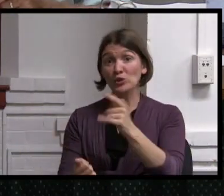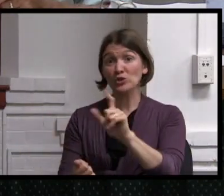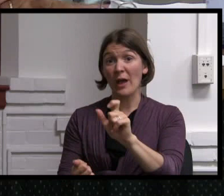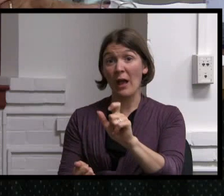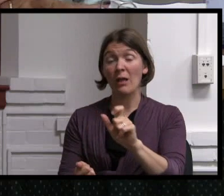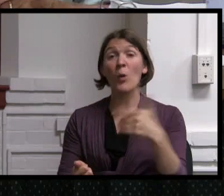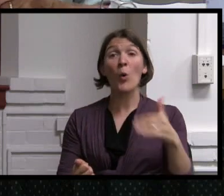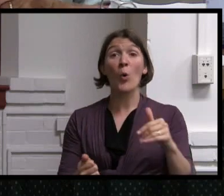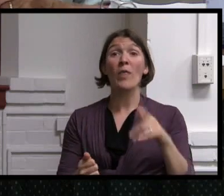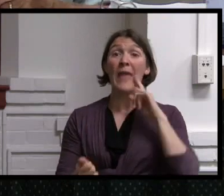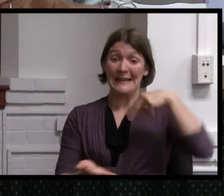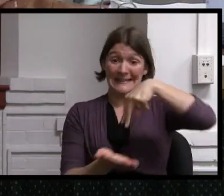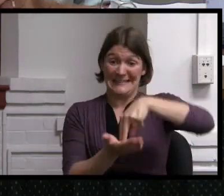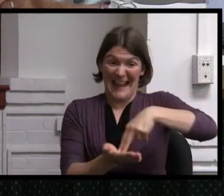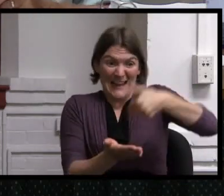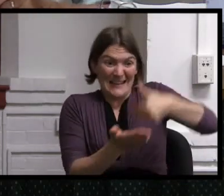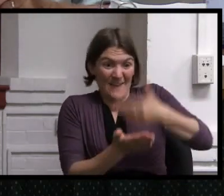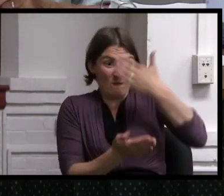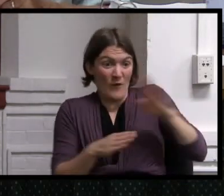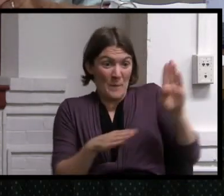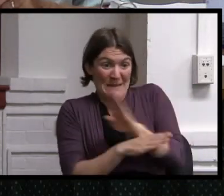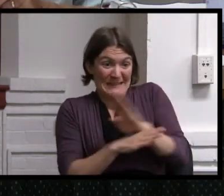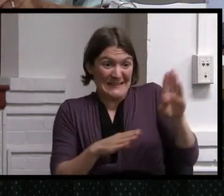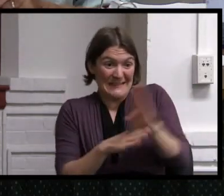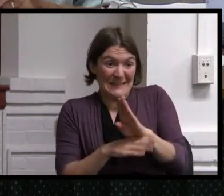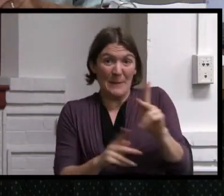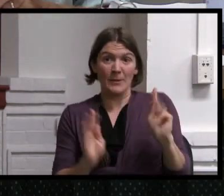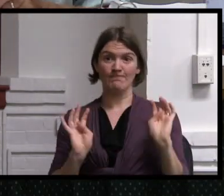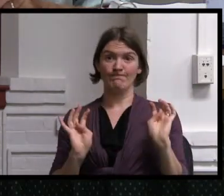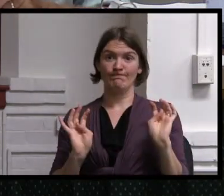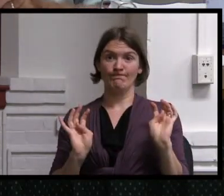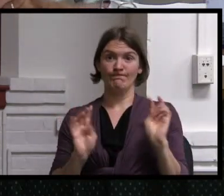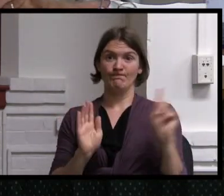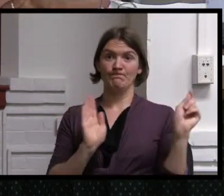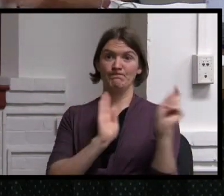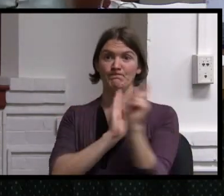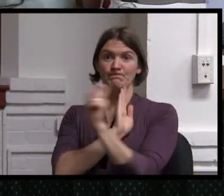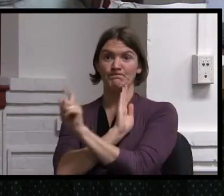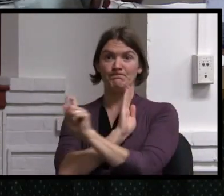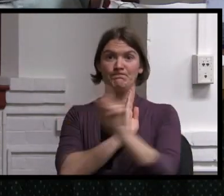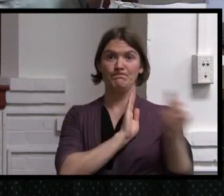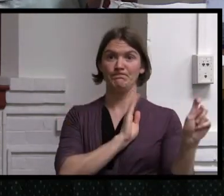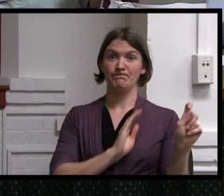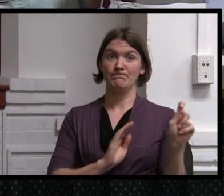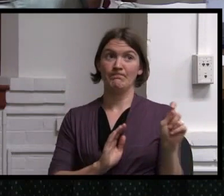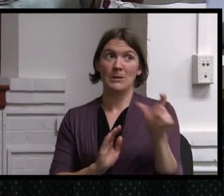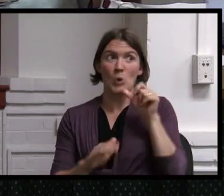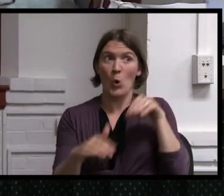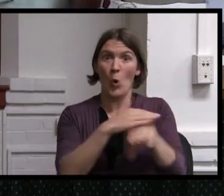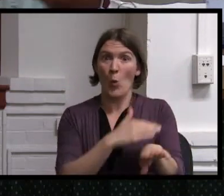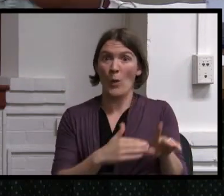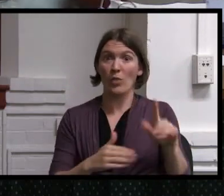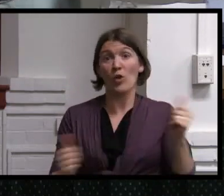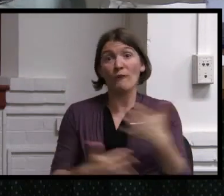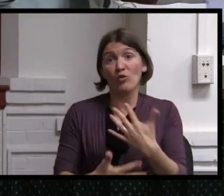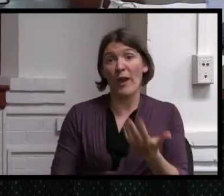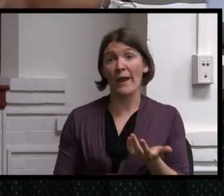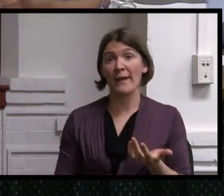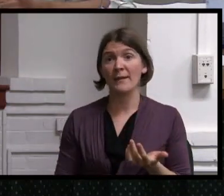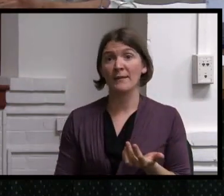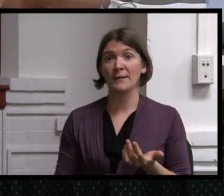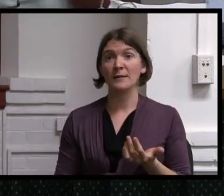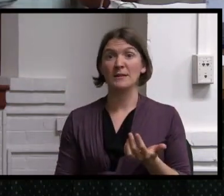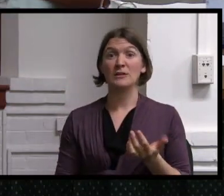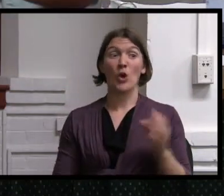it is crippling. It is crippling our downtown. And where does it move